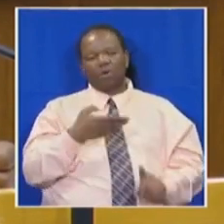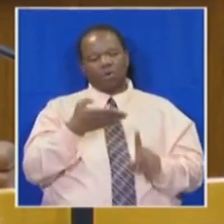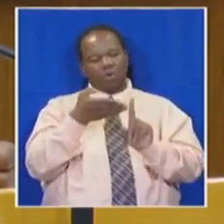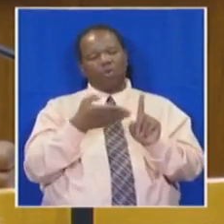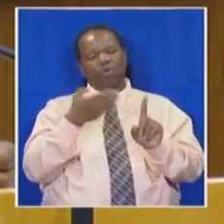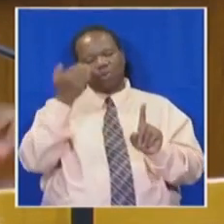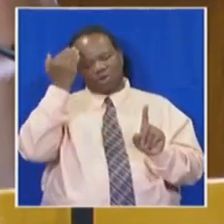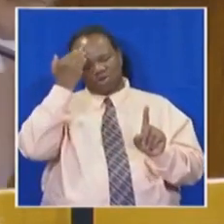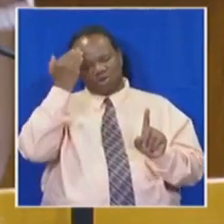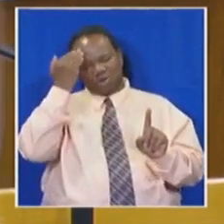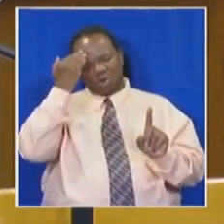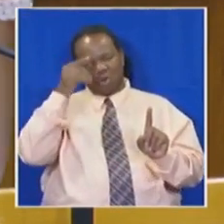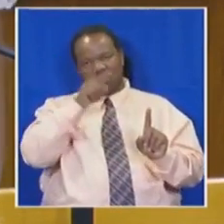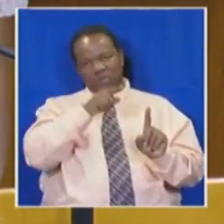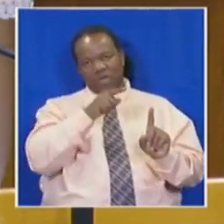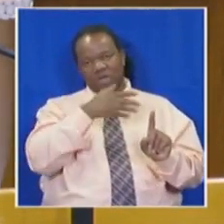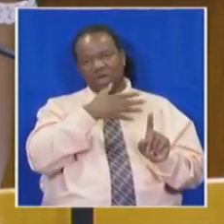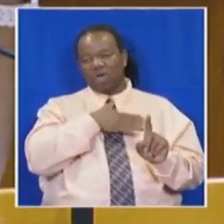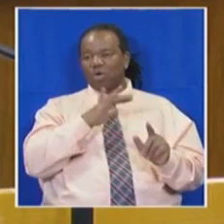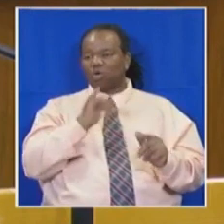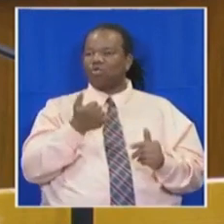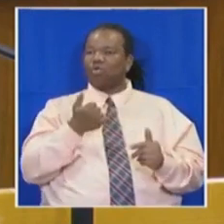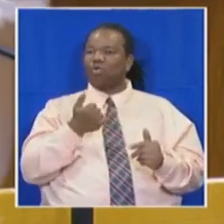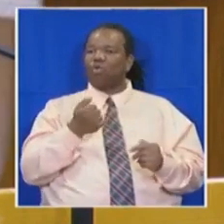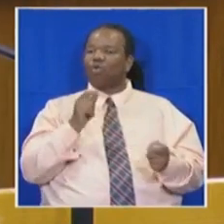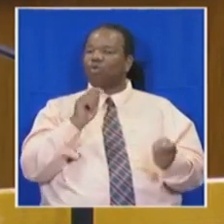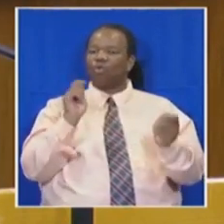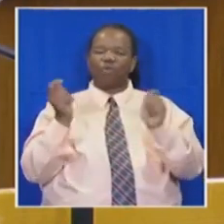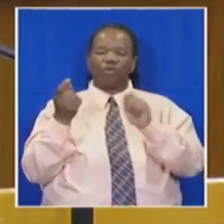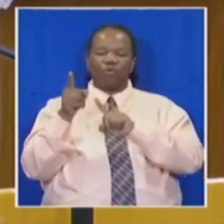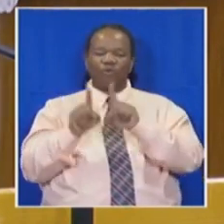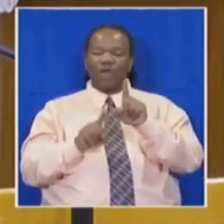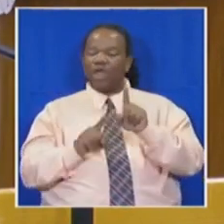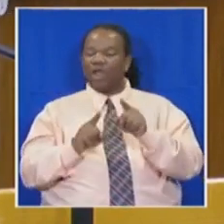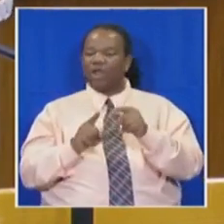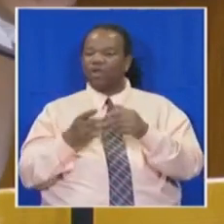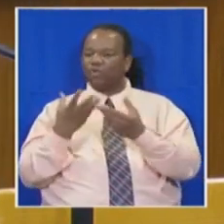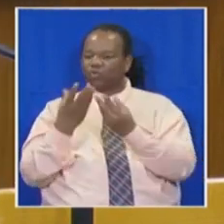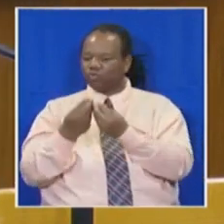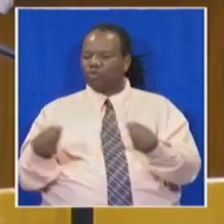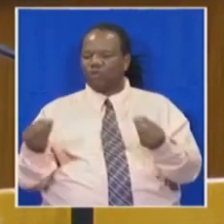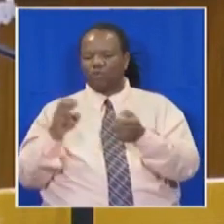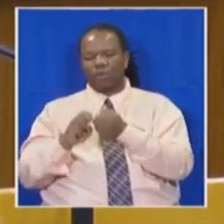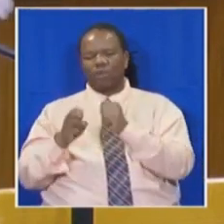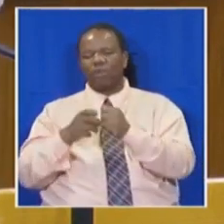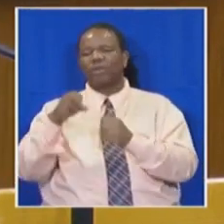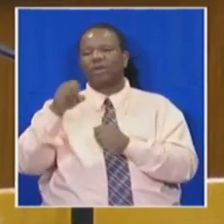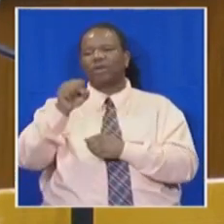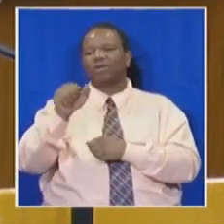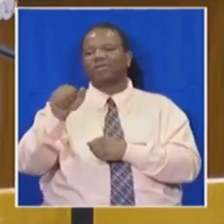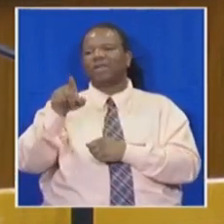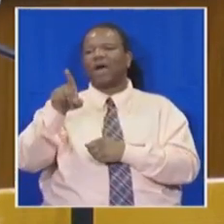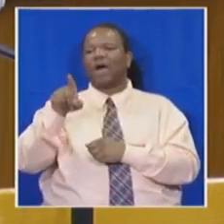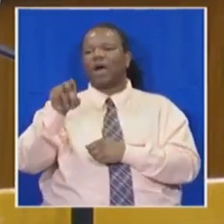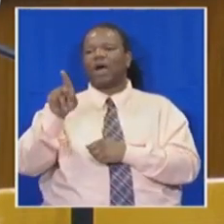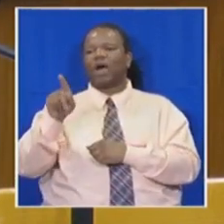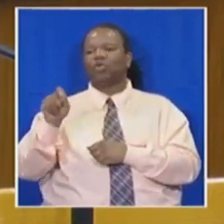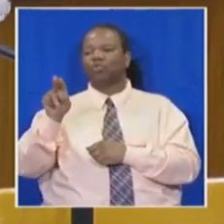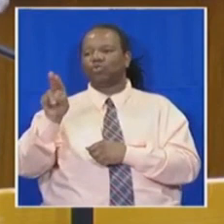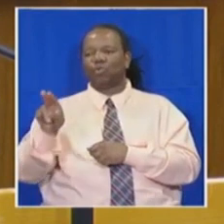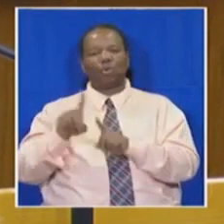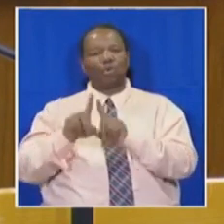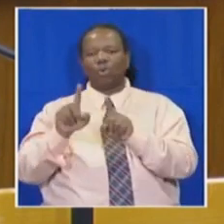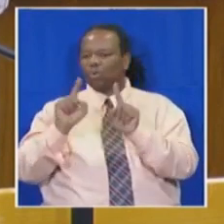to radically deal with the subtle interference with the education of our children. You have failed to deliver school